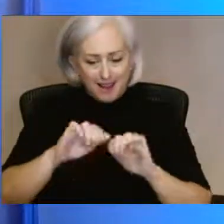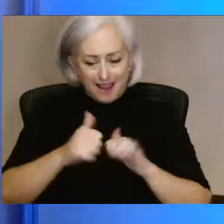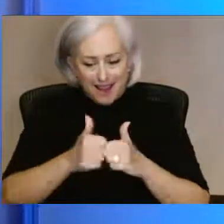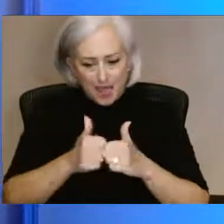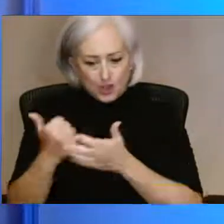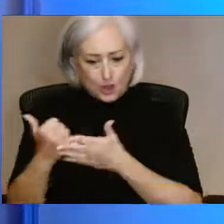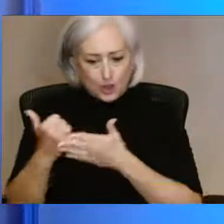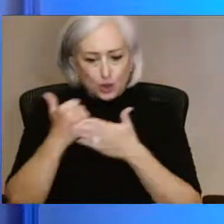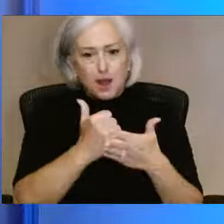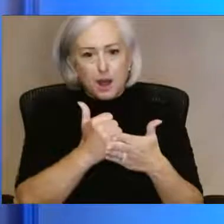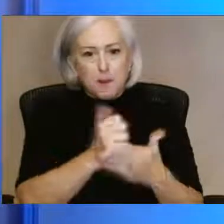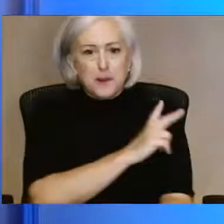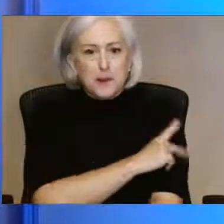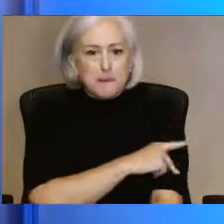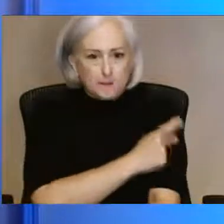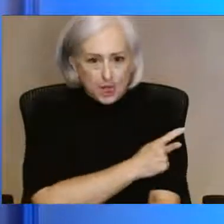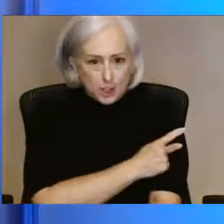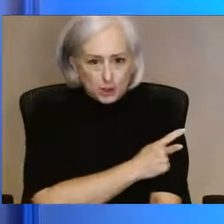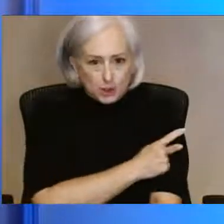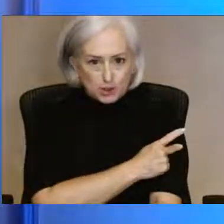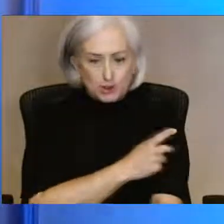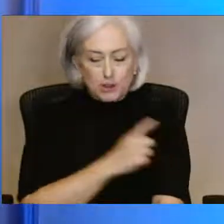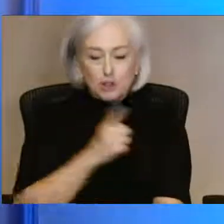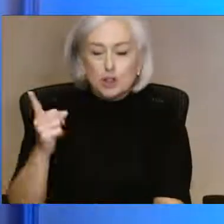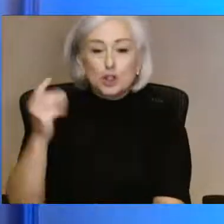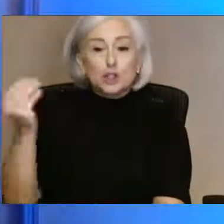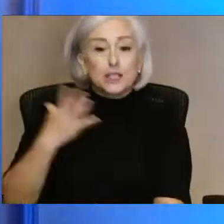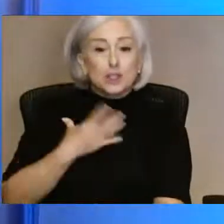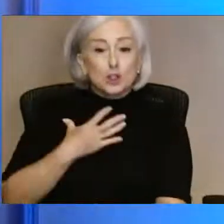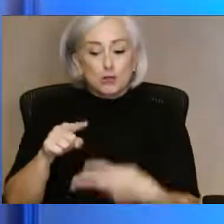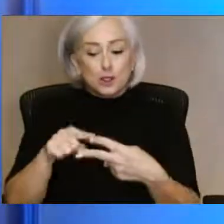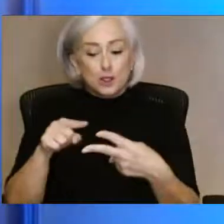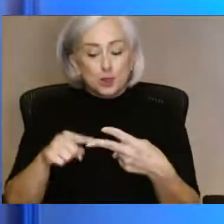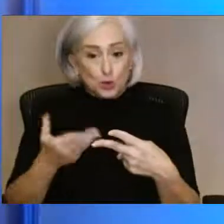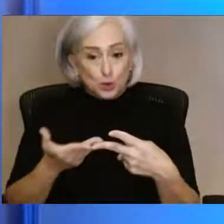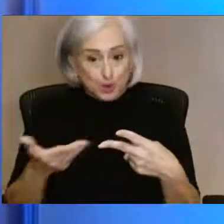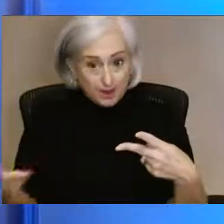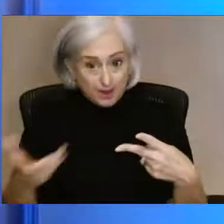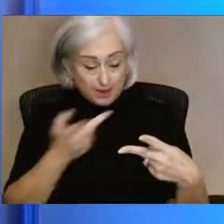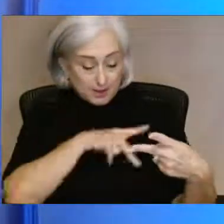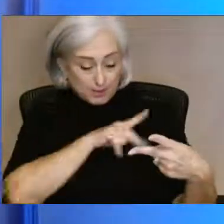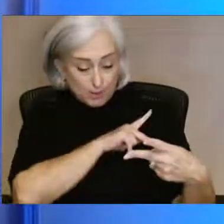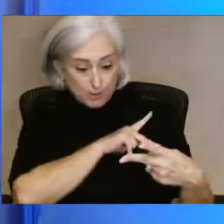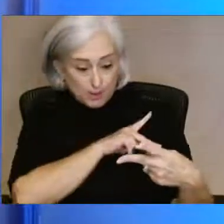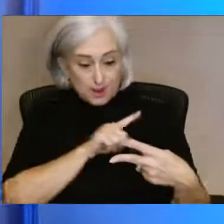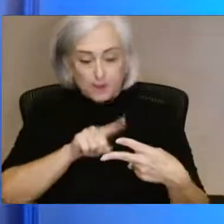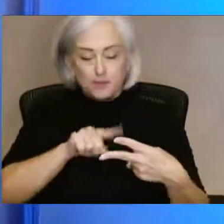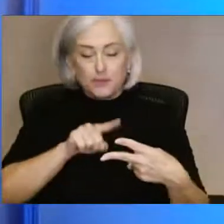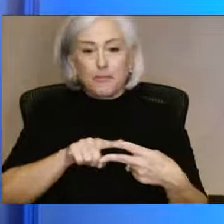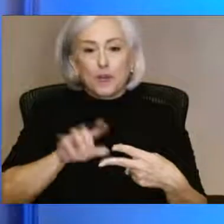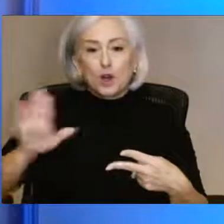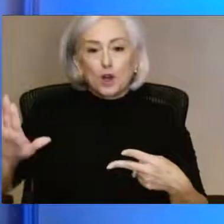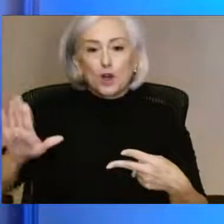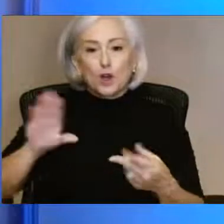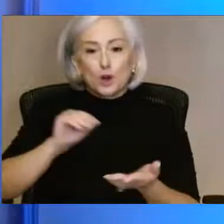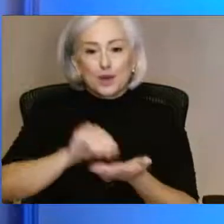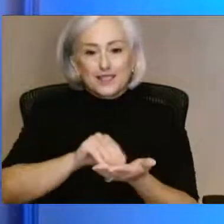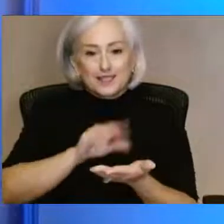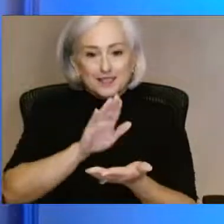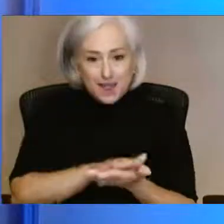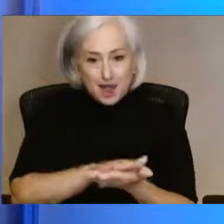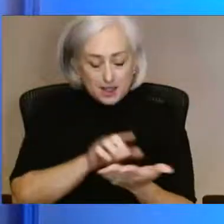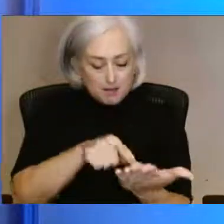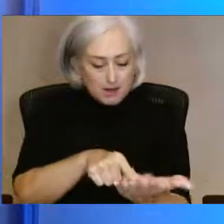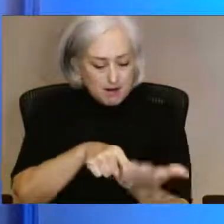she shared two really personal things with me. One was she actually shared her document when she received her genetic